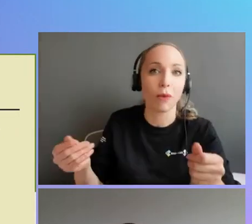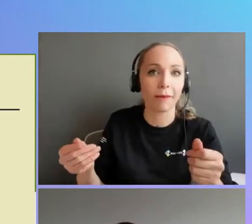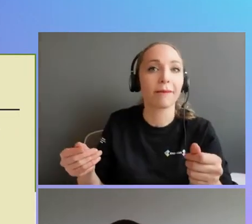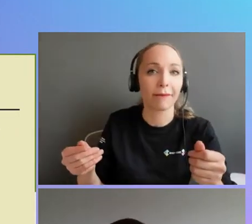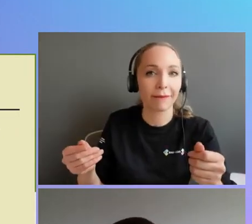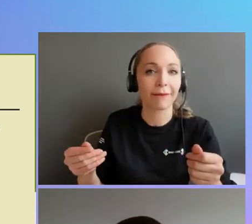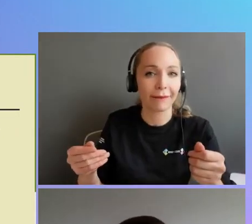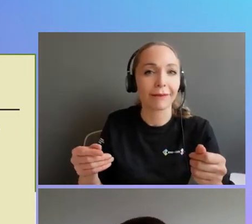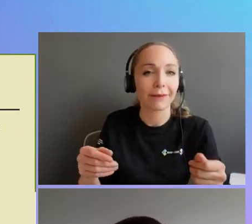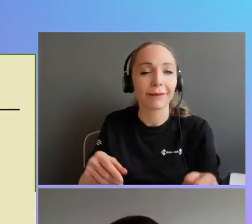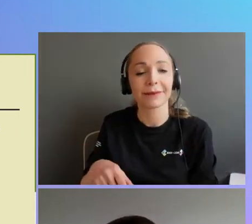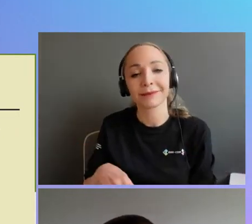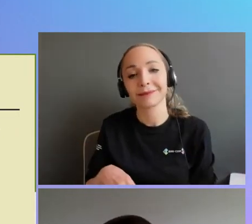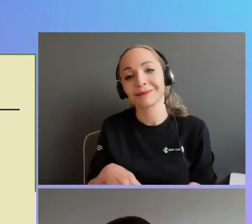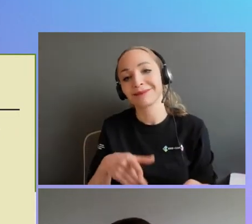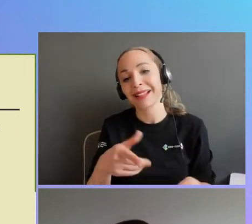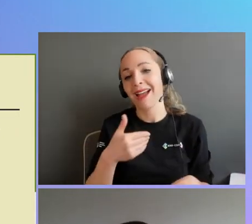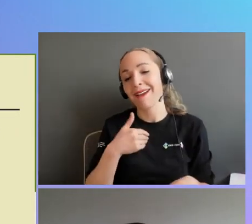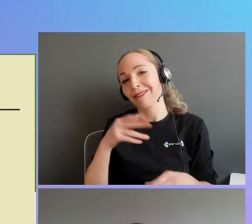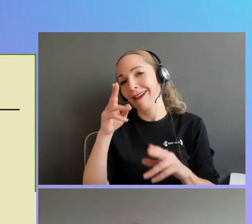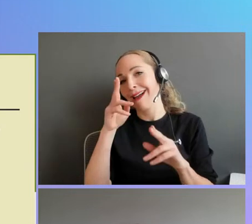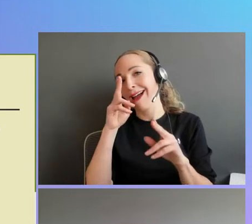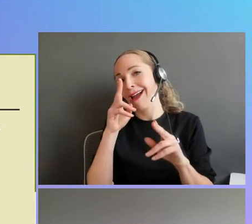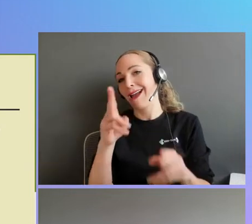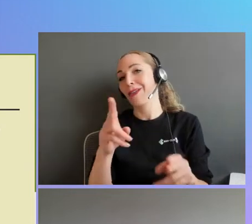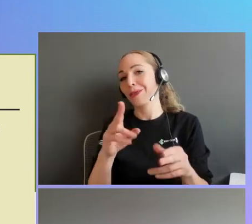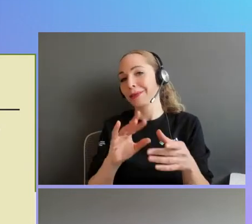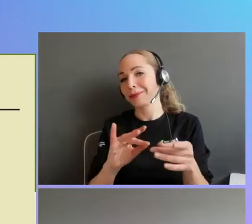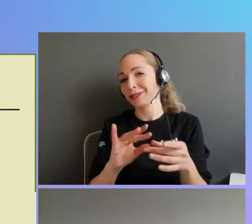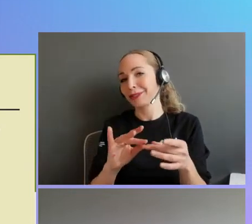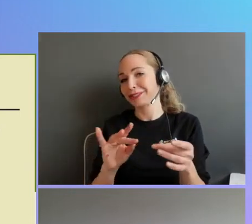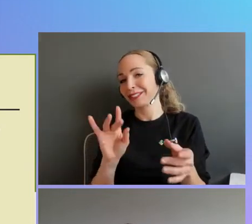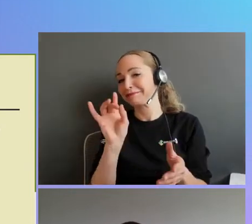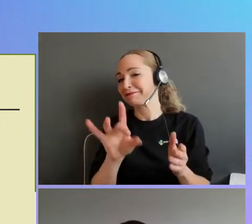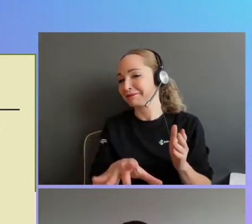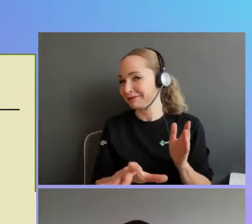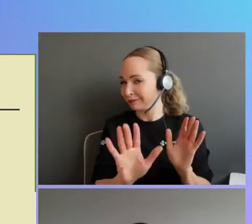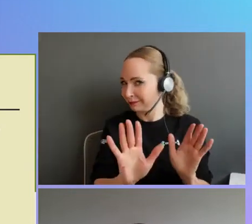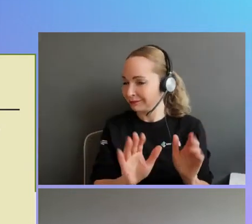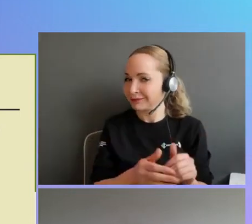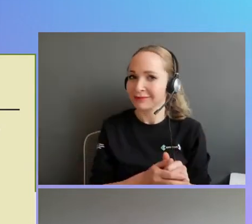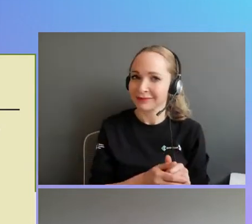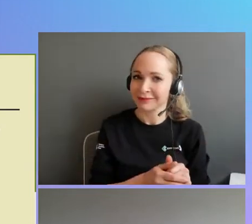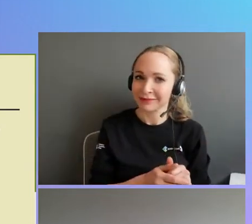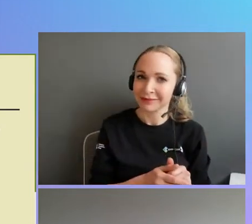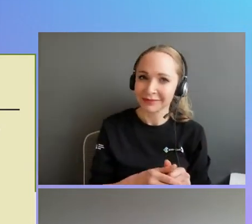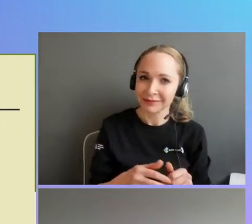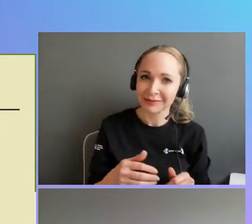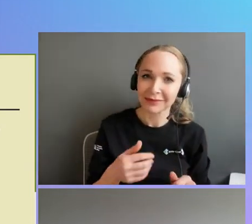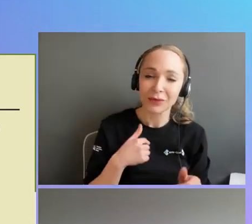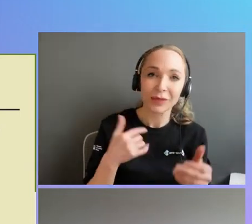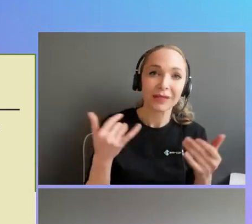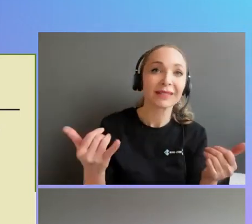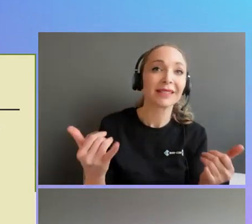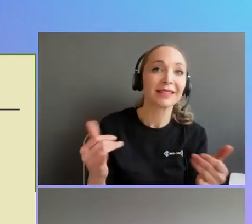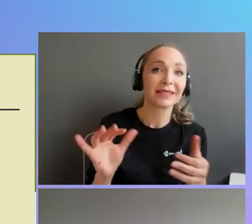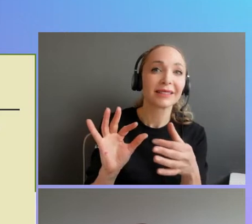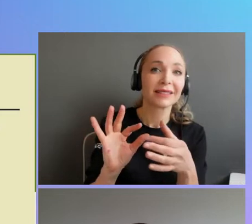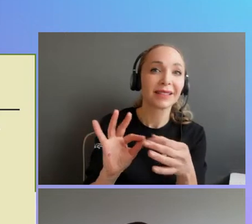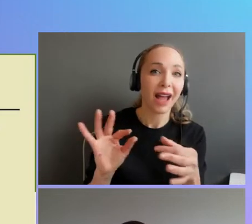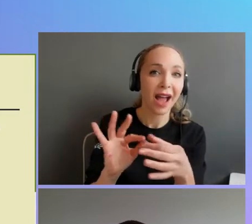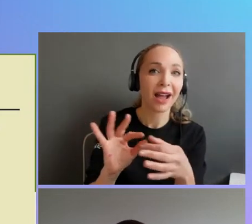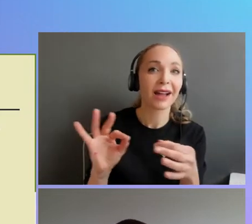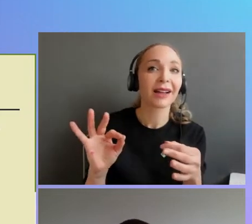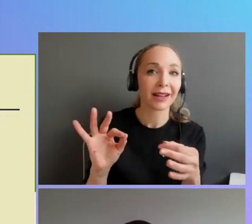There is an honorable mention here. Since we are talking about shifting left and moving